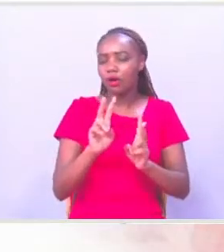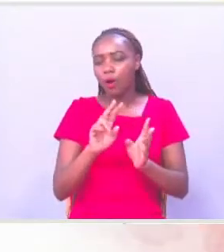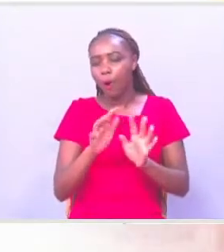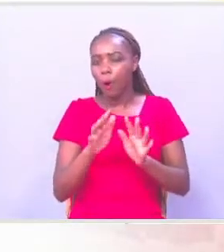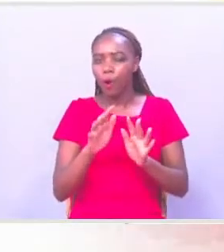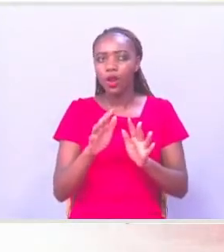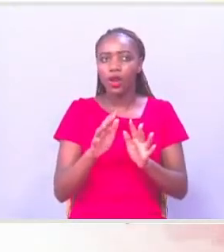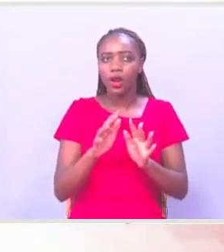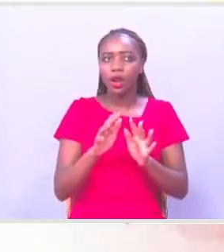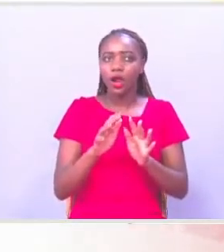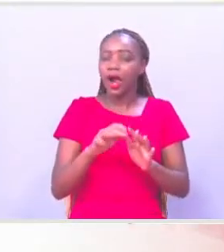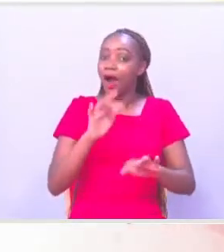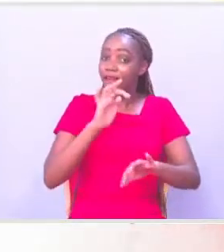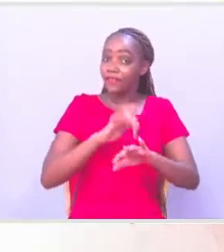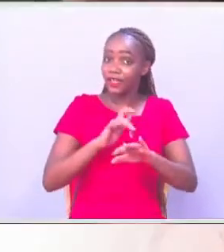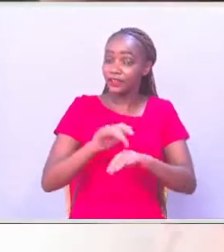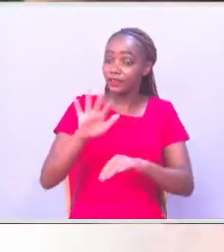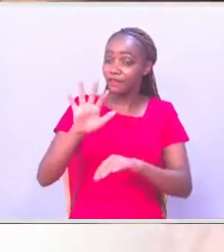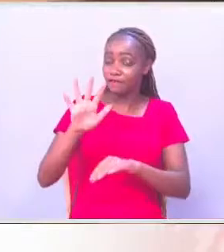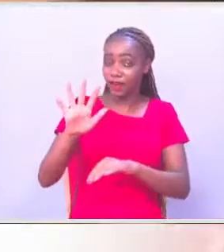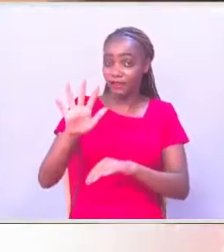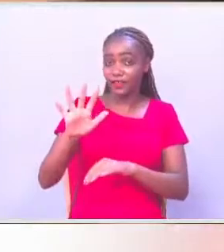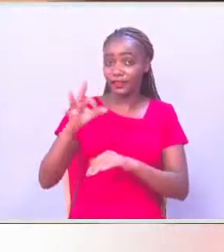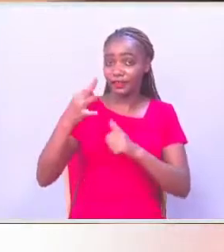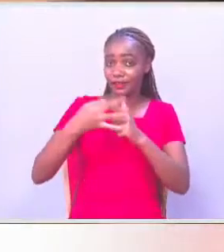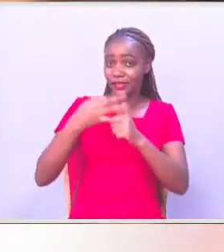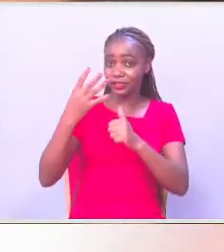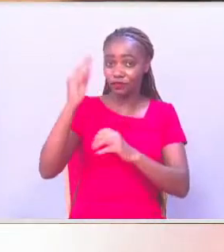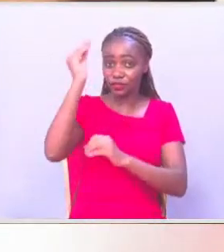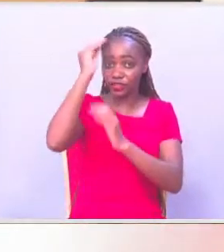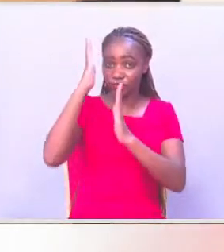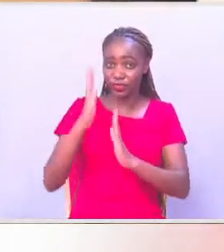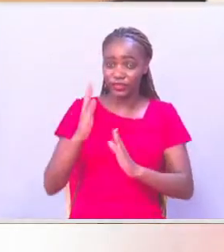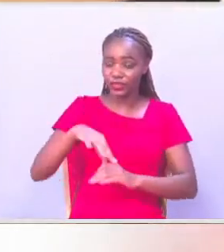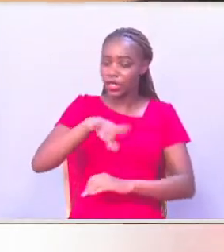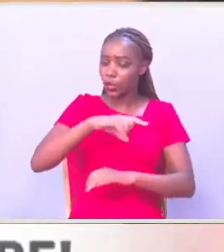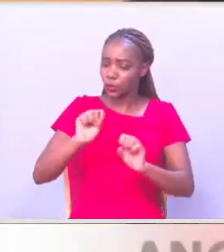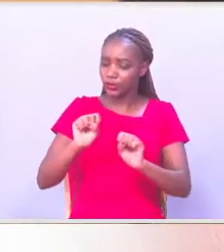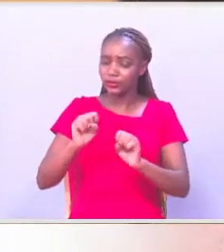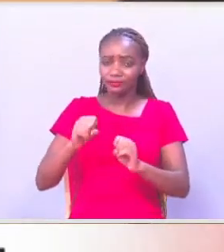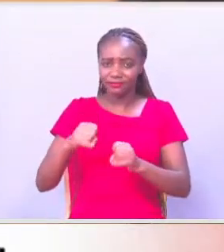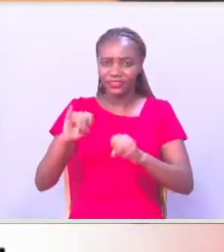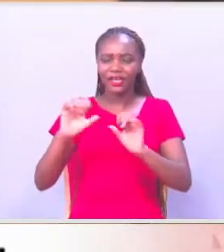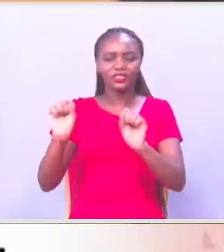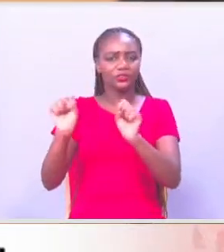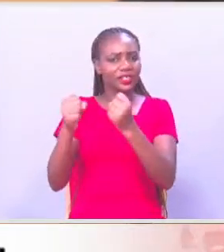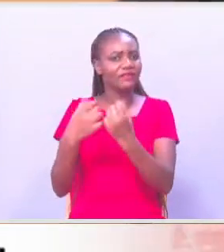the occupants of the 2 dormitories. We tried to save some of the students' properties.